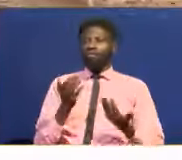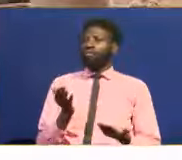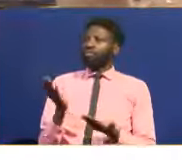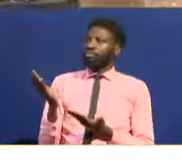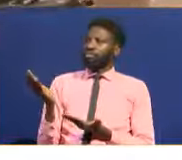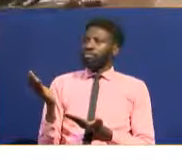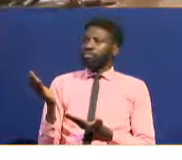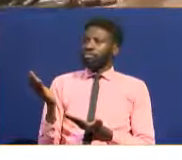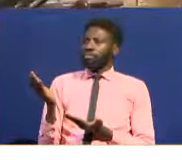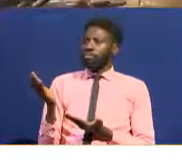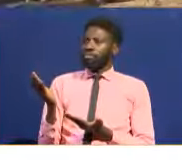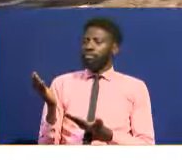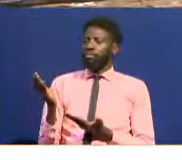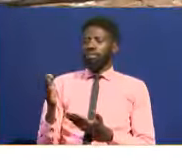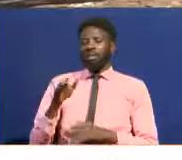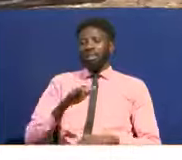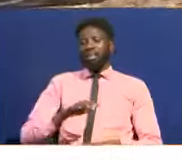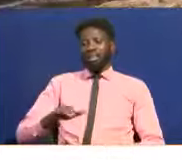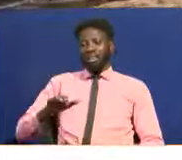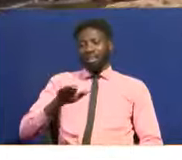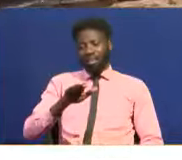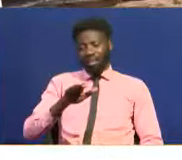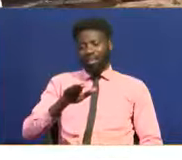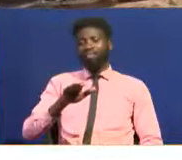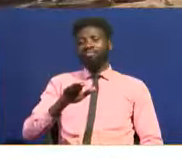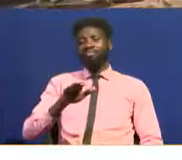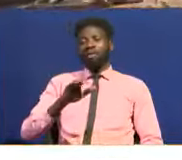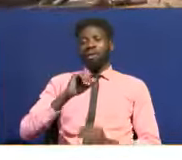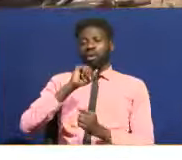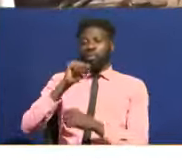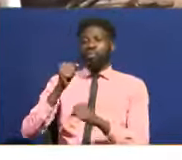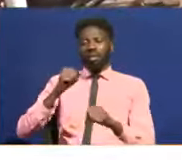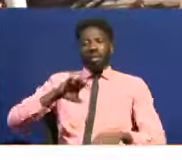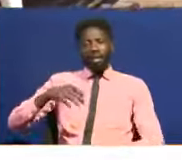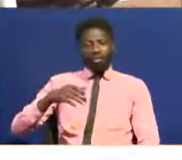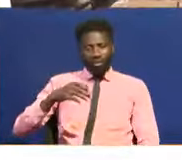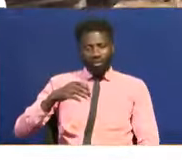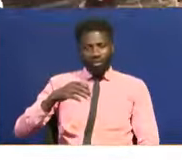This is Mitimbili Beach in Rachuonyo North Ward, Homa Bay County.